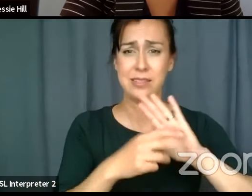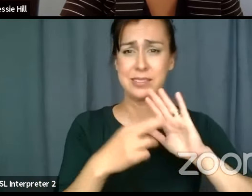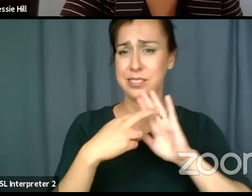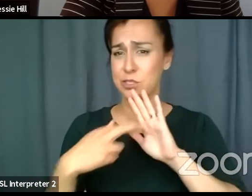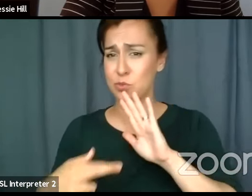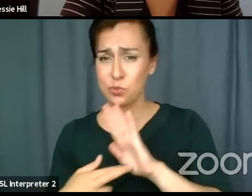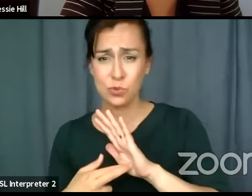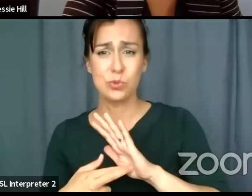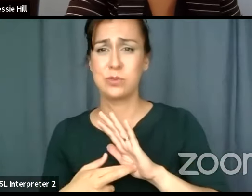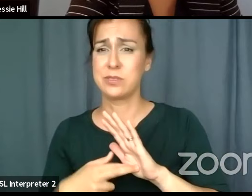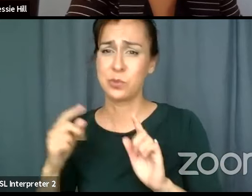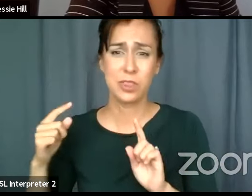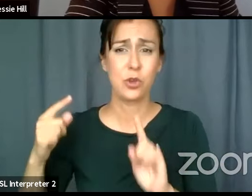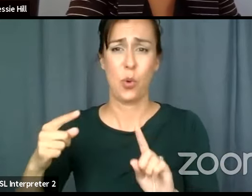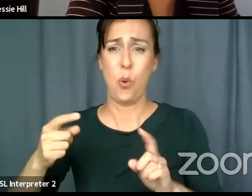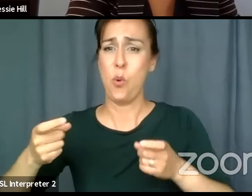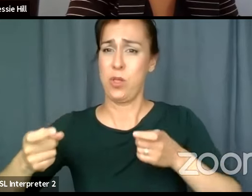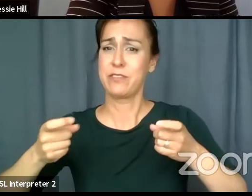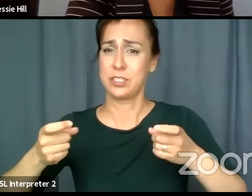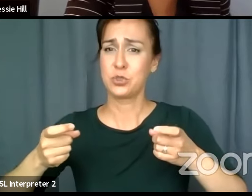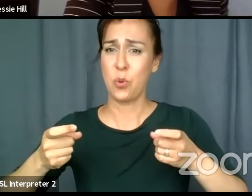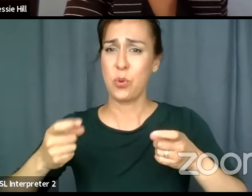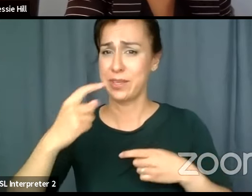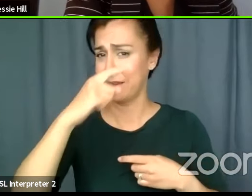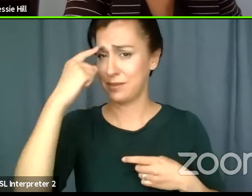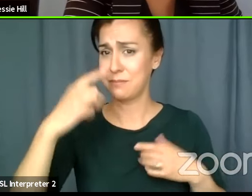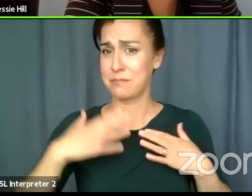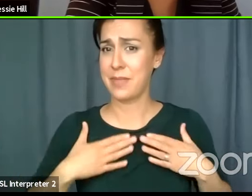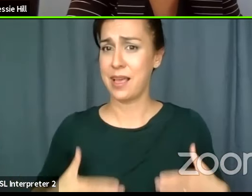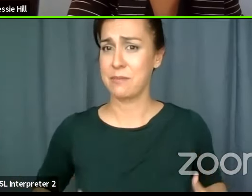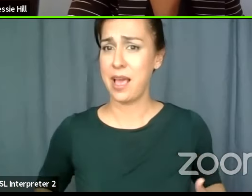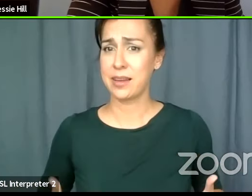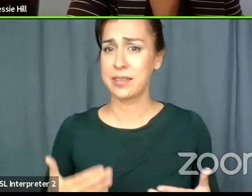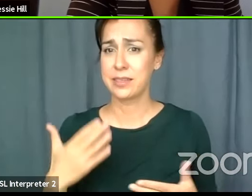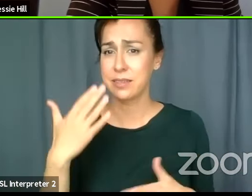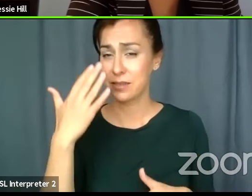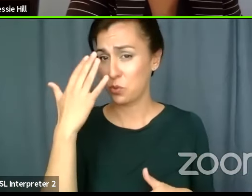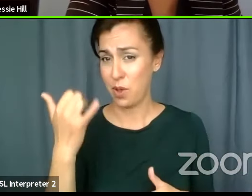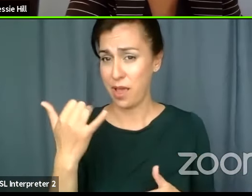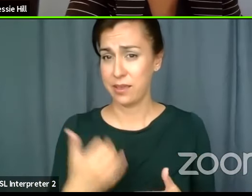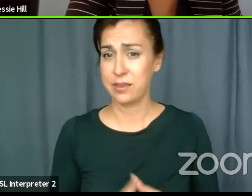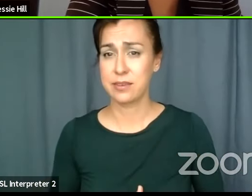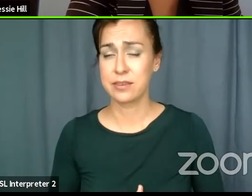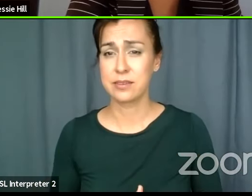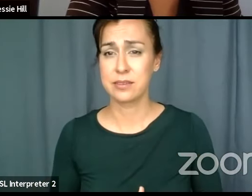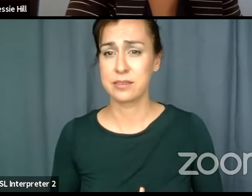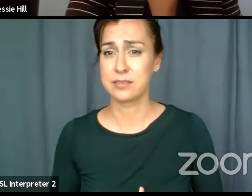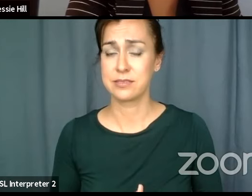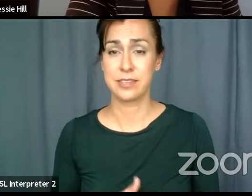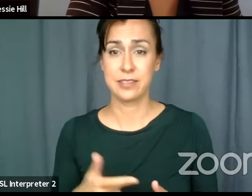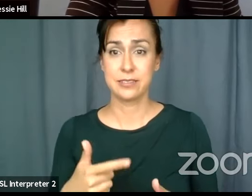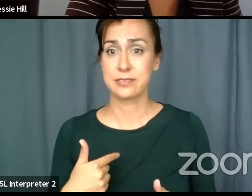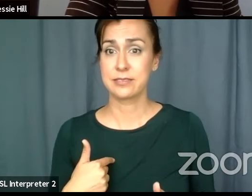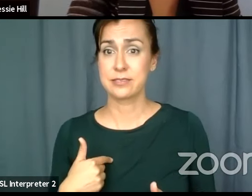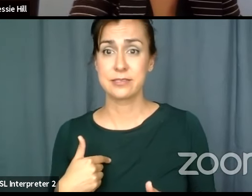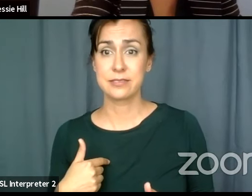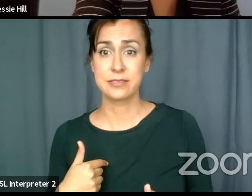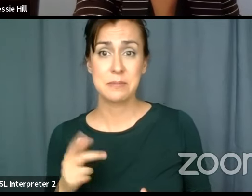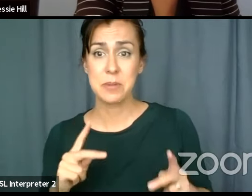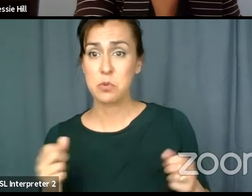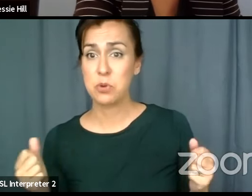control Black bodies, primarily because being fearful of uprisings and